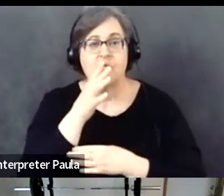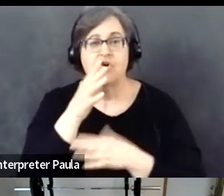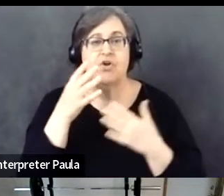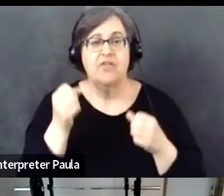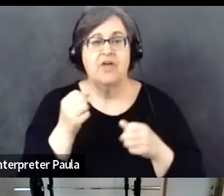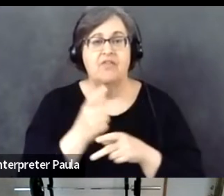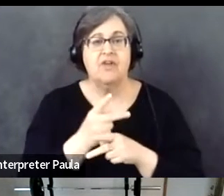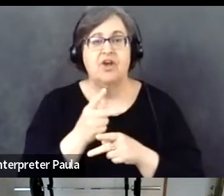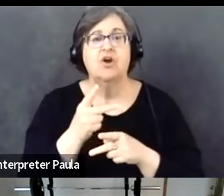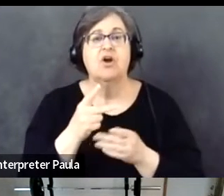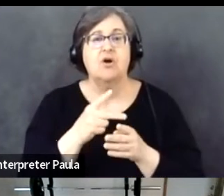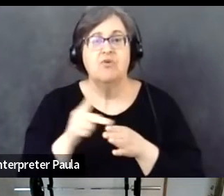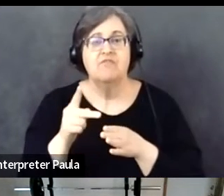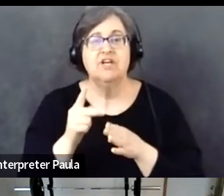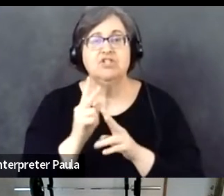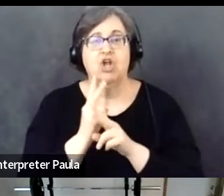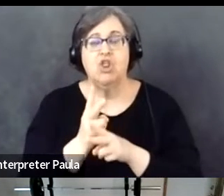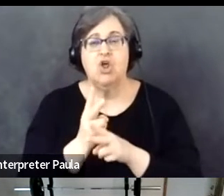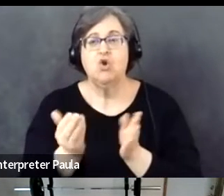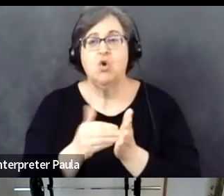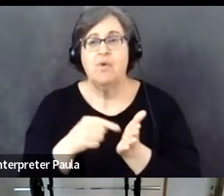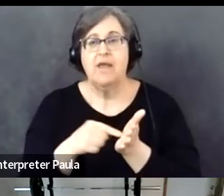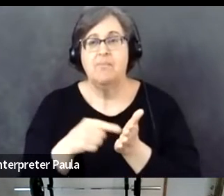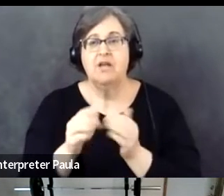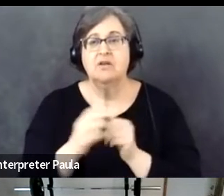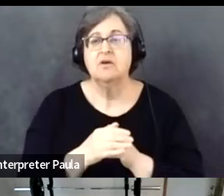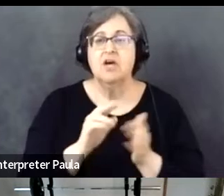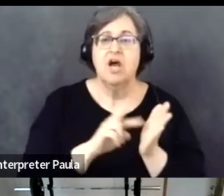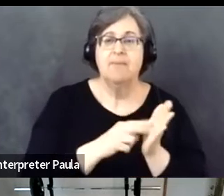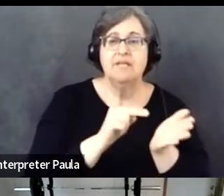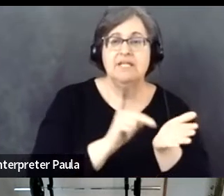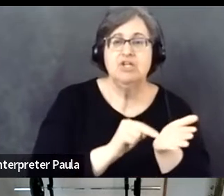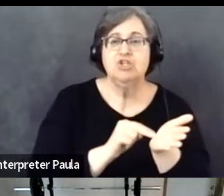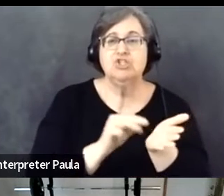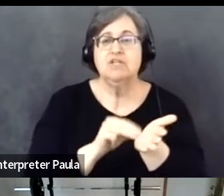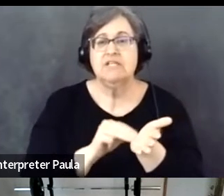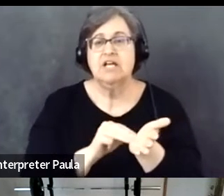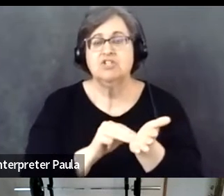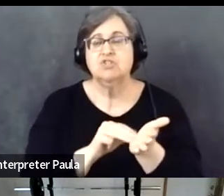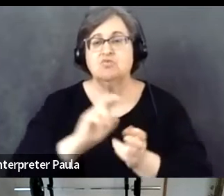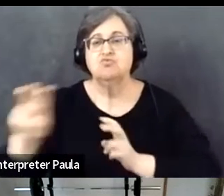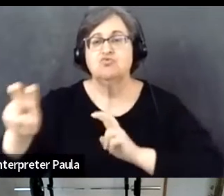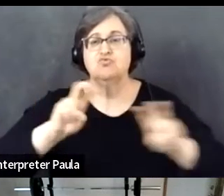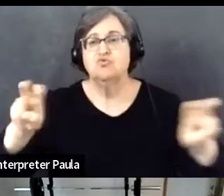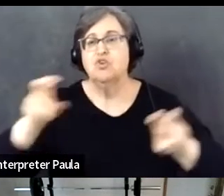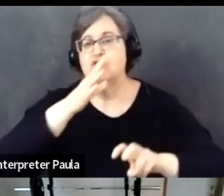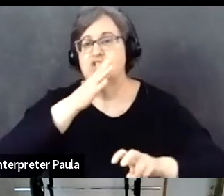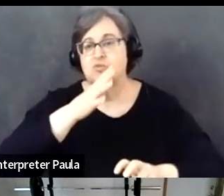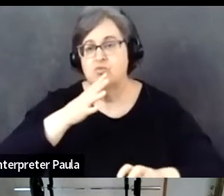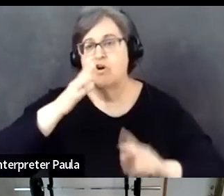loan repayments. So those are programs that help get nurses and doctors and specialists out into those rural